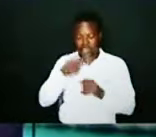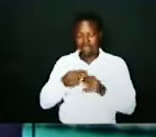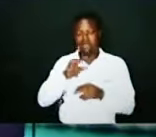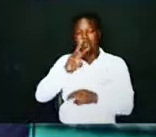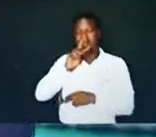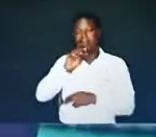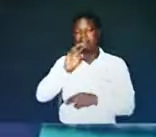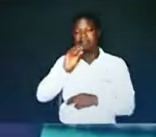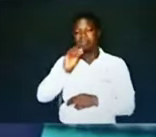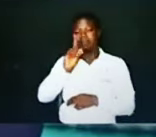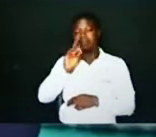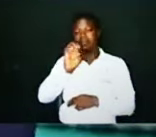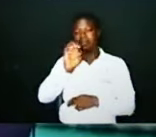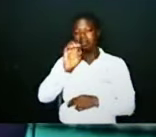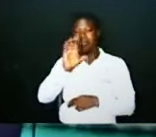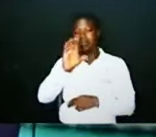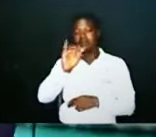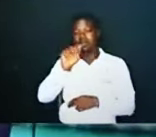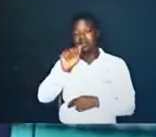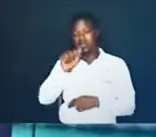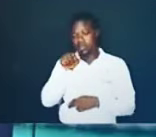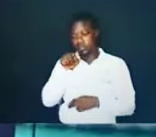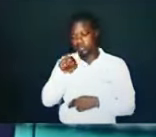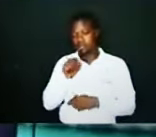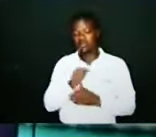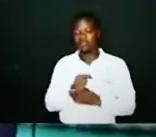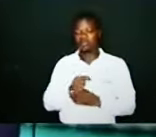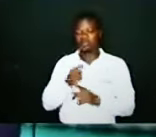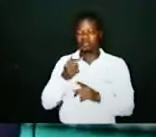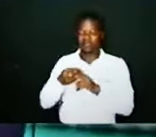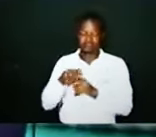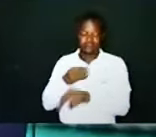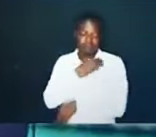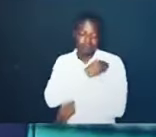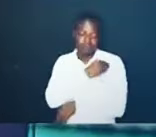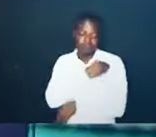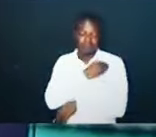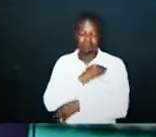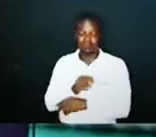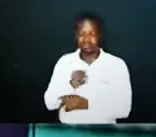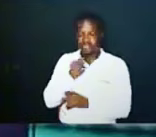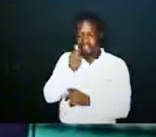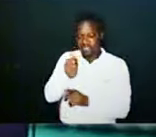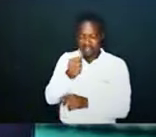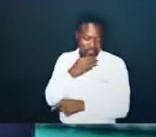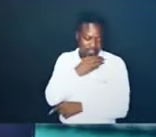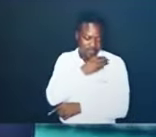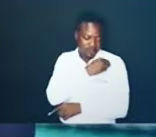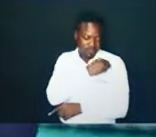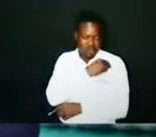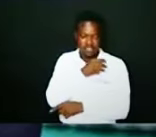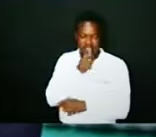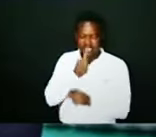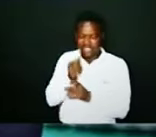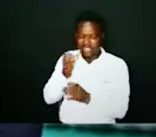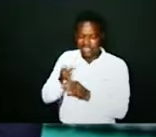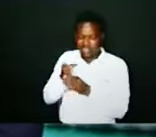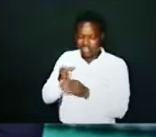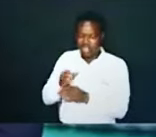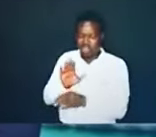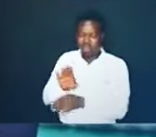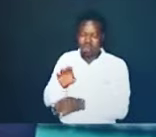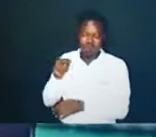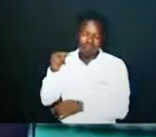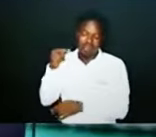who took care of an orphaned niece, Esther. Now, Mordecai na ohwaf na bia